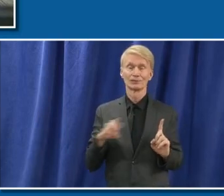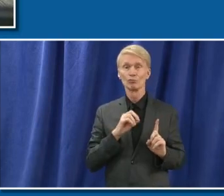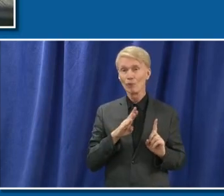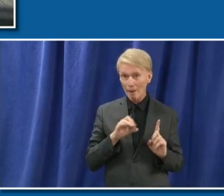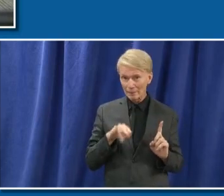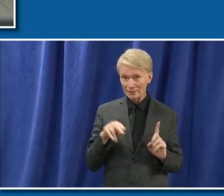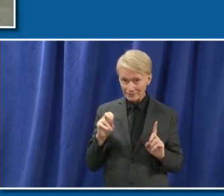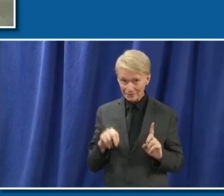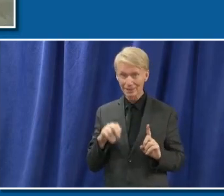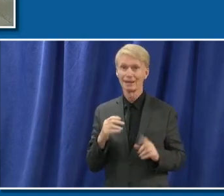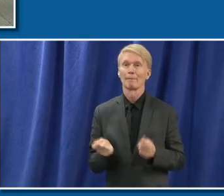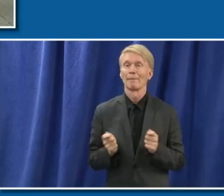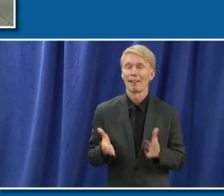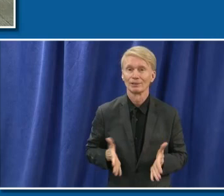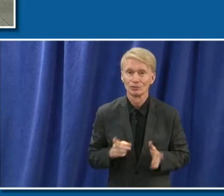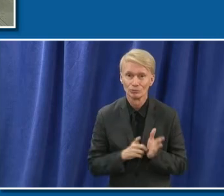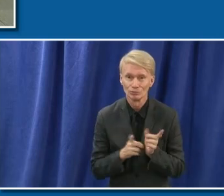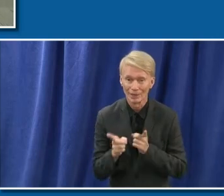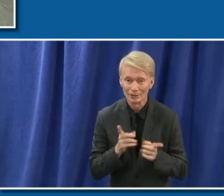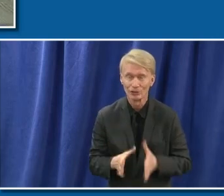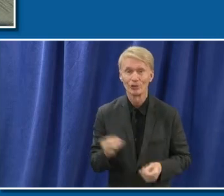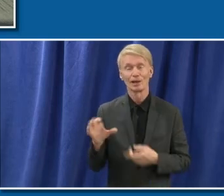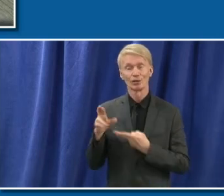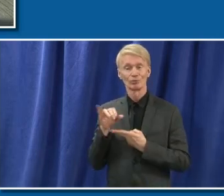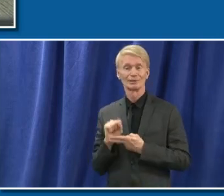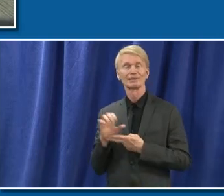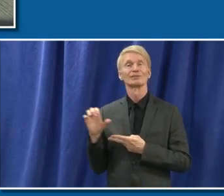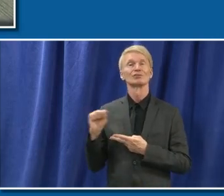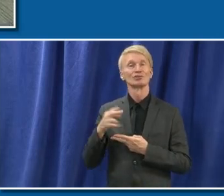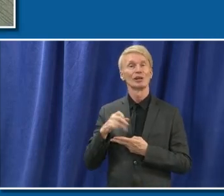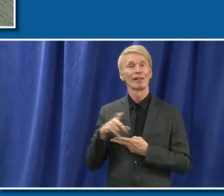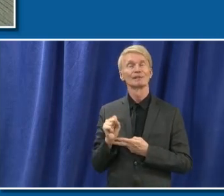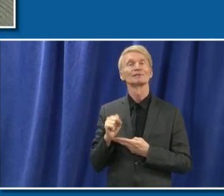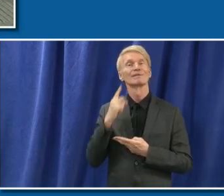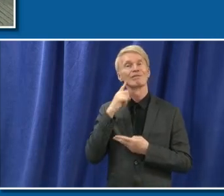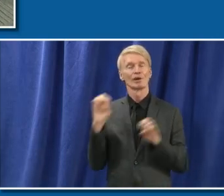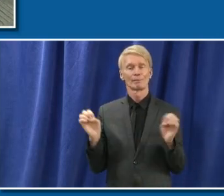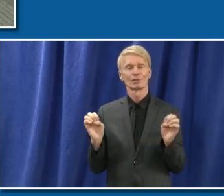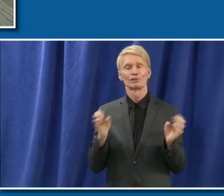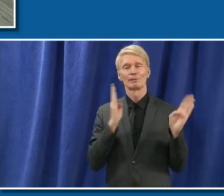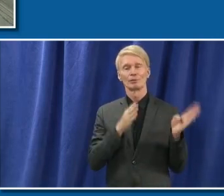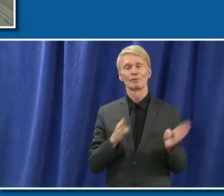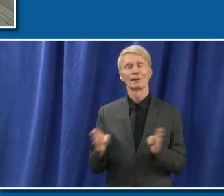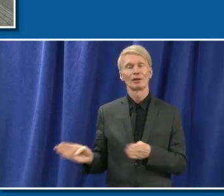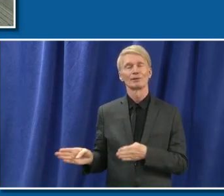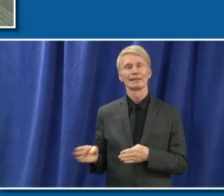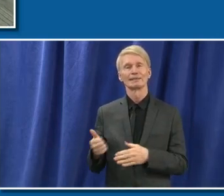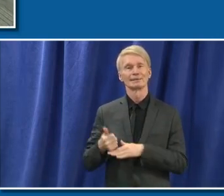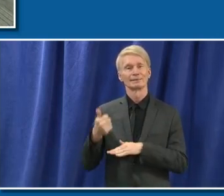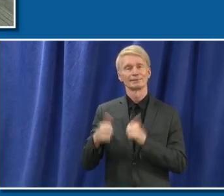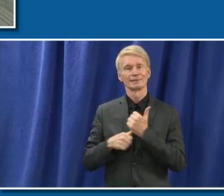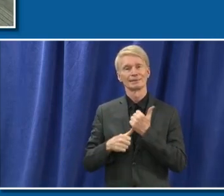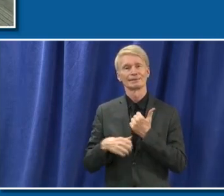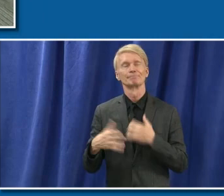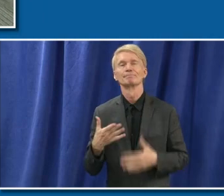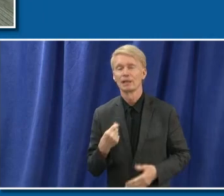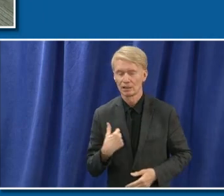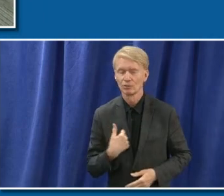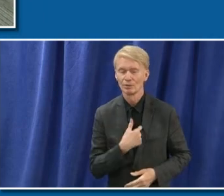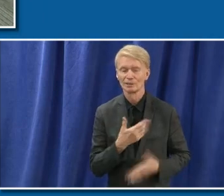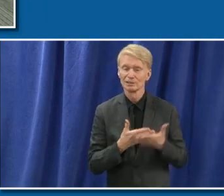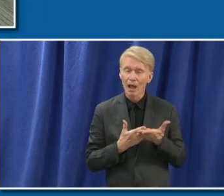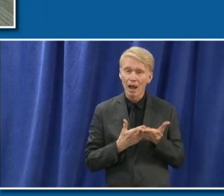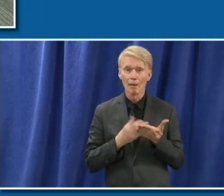Chicago Department of Public Health, and Christopher Shields, our Assistant Commissioner for Emergency Preparedness. And we are just some of the team that is